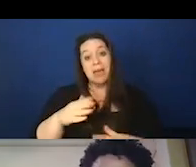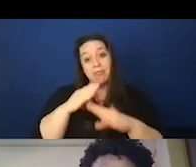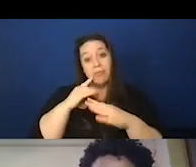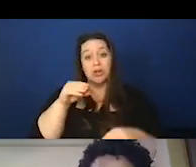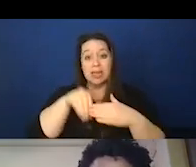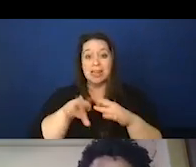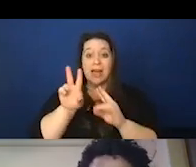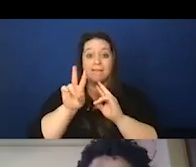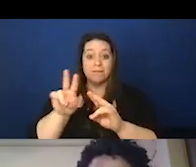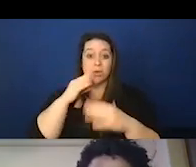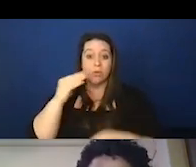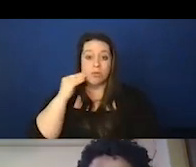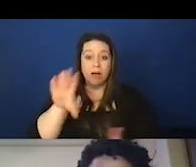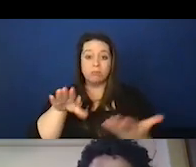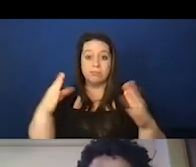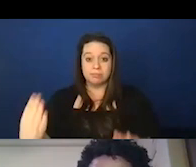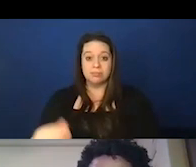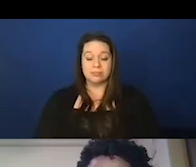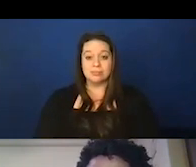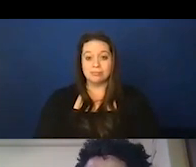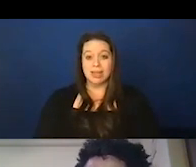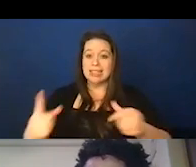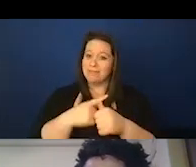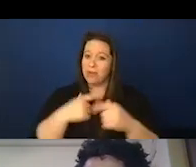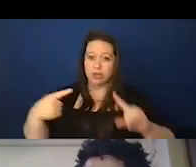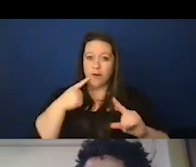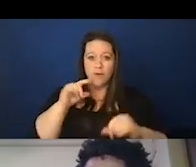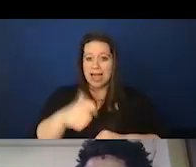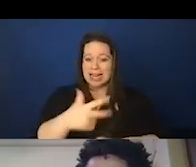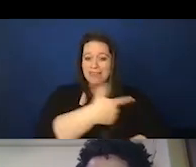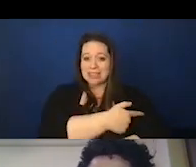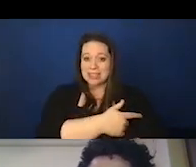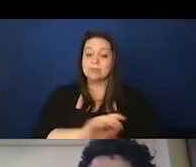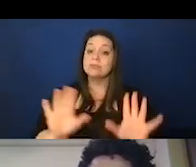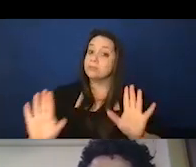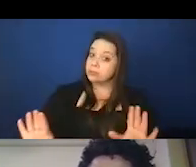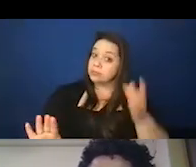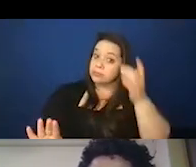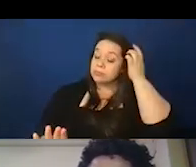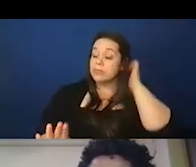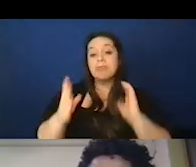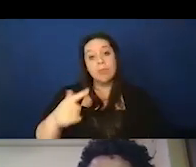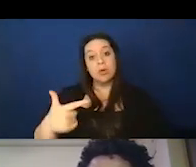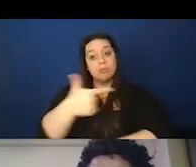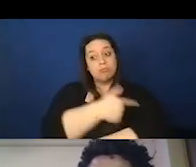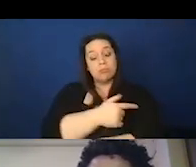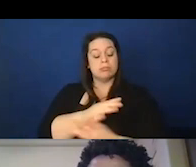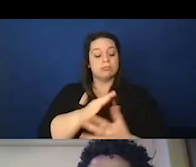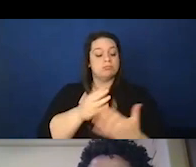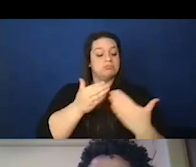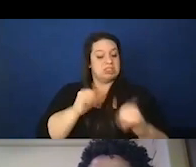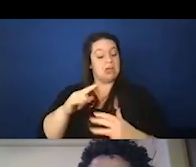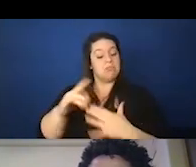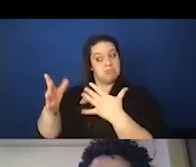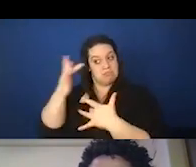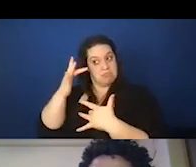is the reason why we want people to take this vaccine. Now, you may get COVID. You may have a little bit slightly higher risk of